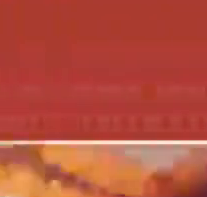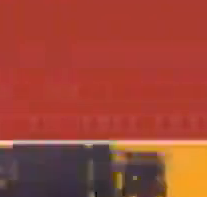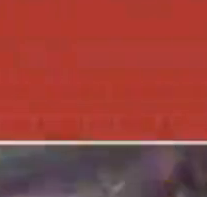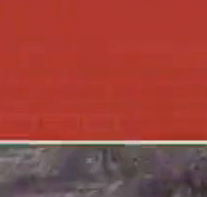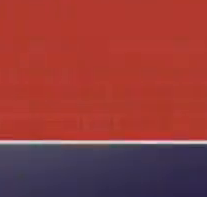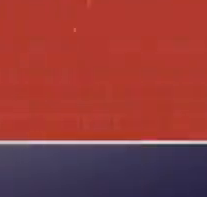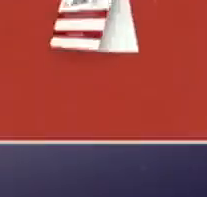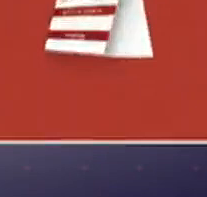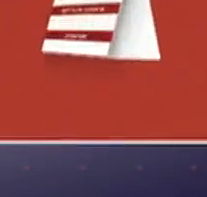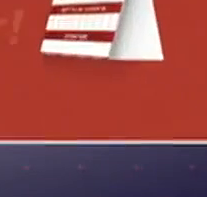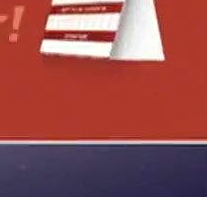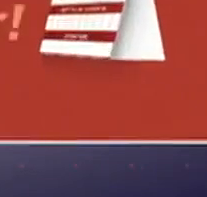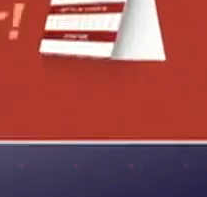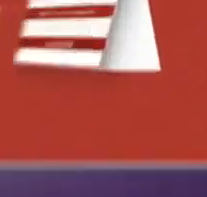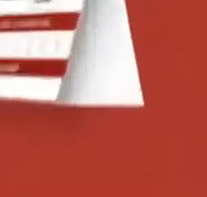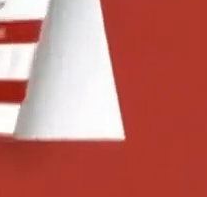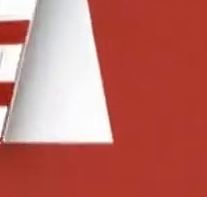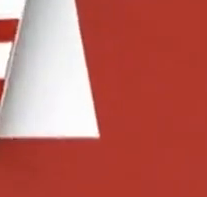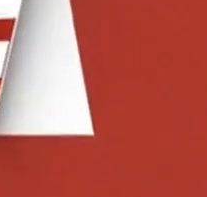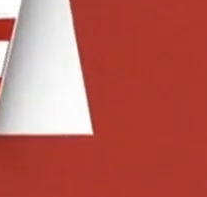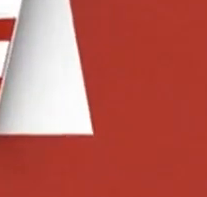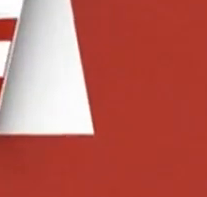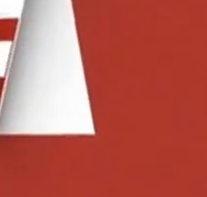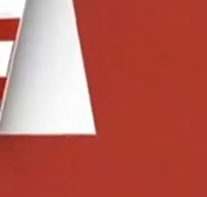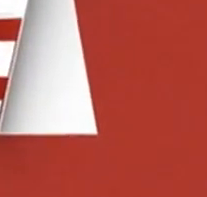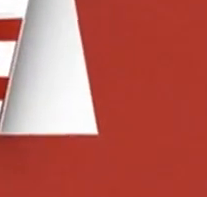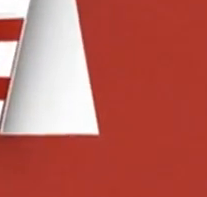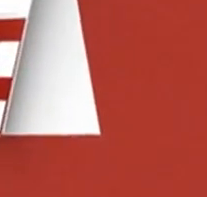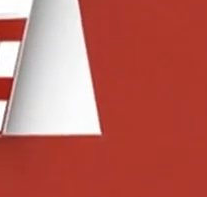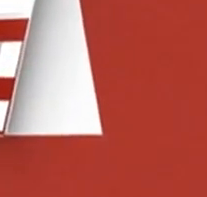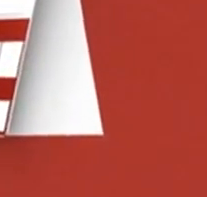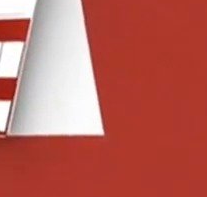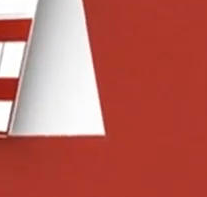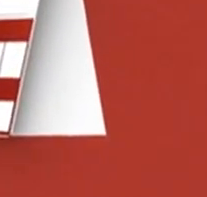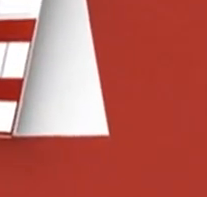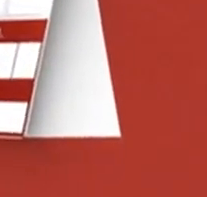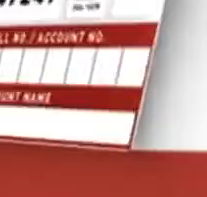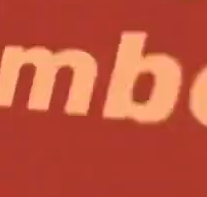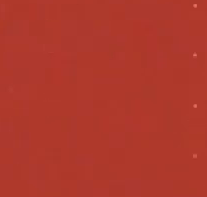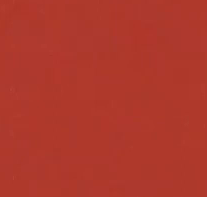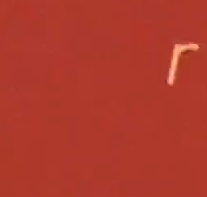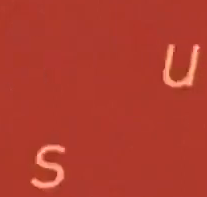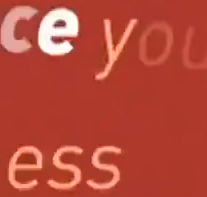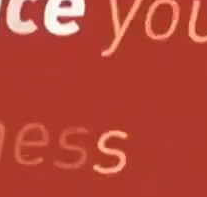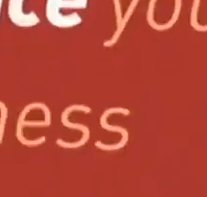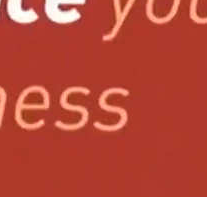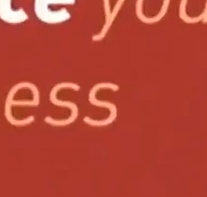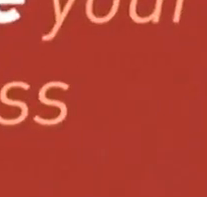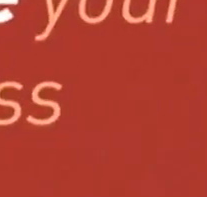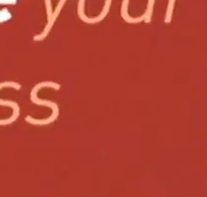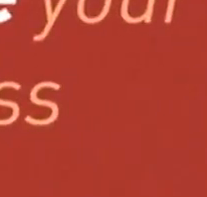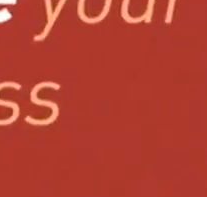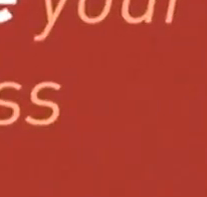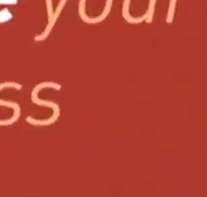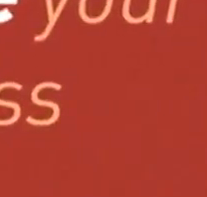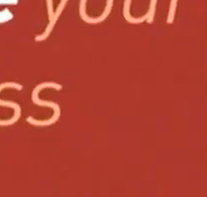Equity. Endeleza biashara na one Equity Till number. Get an instant merchant loan to restock or finance